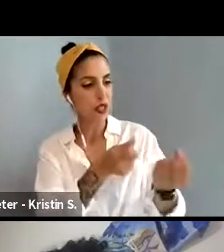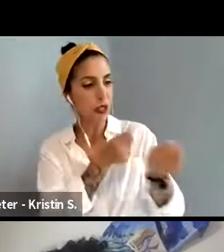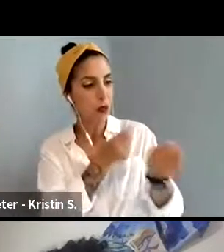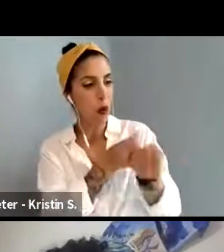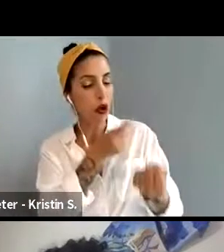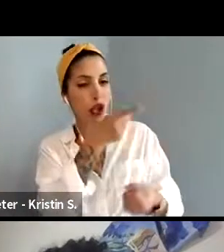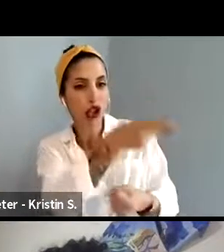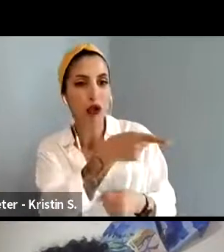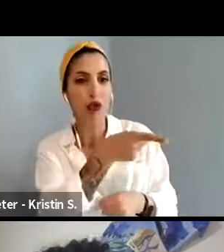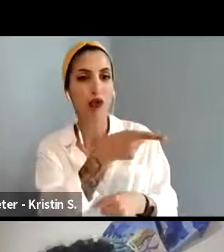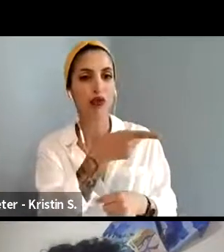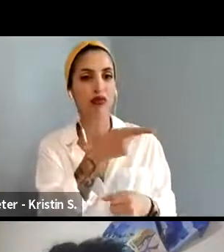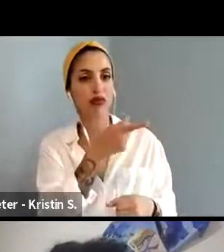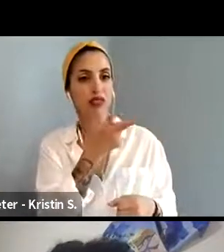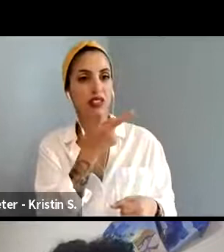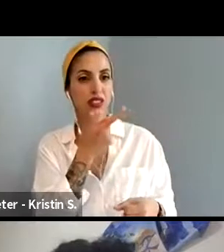further